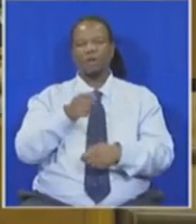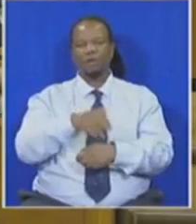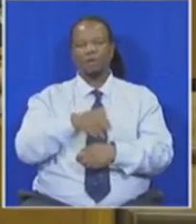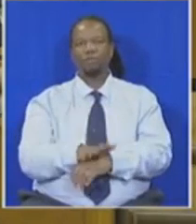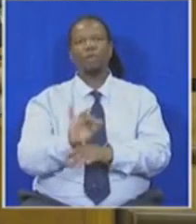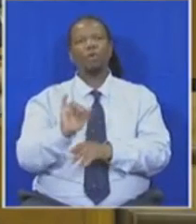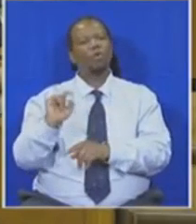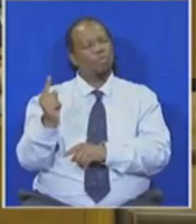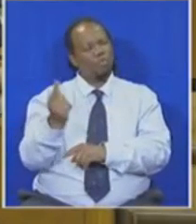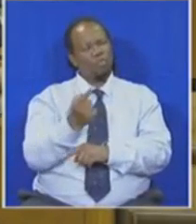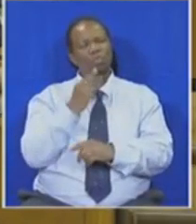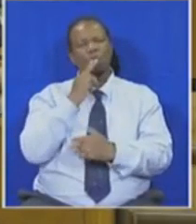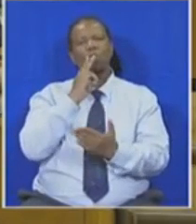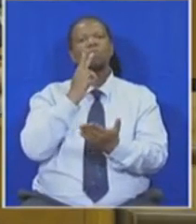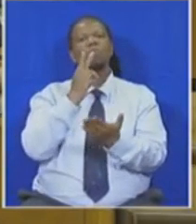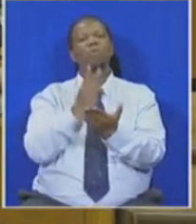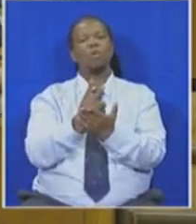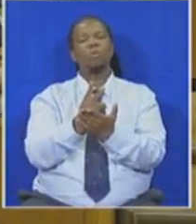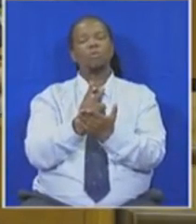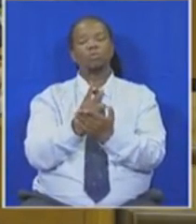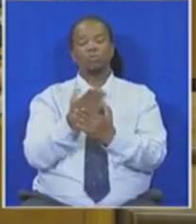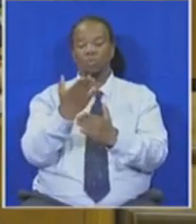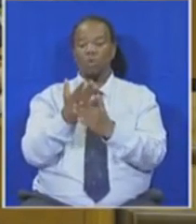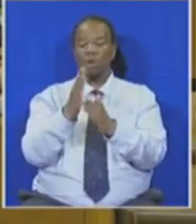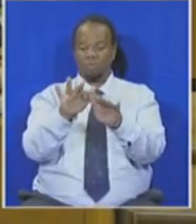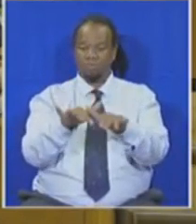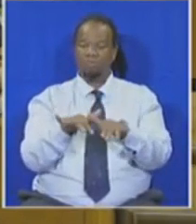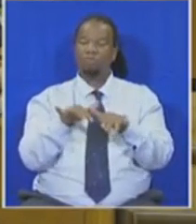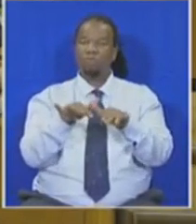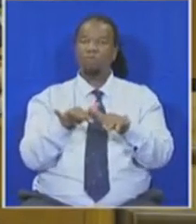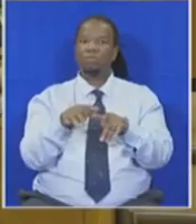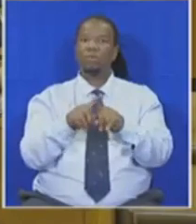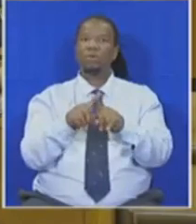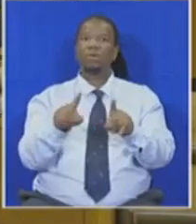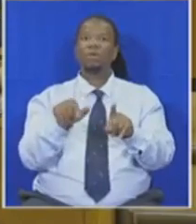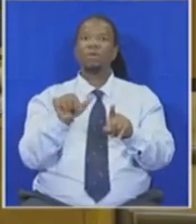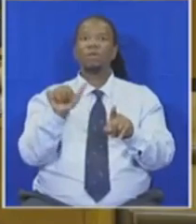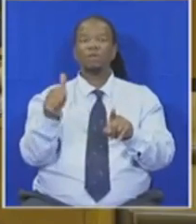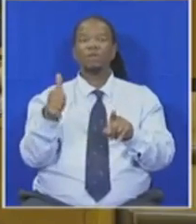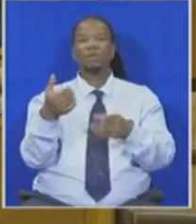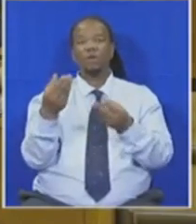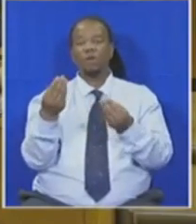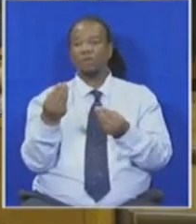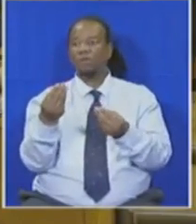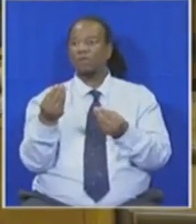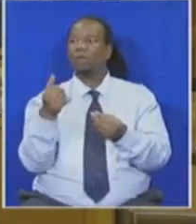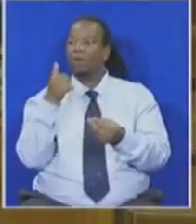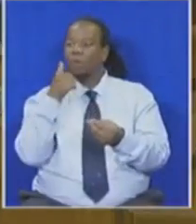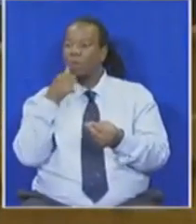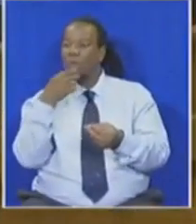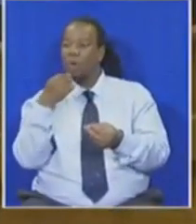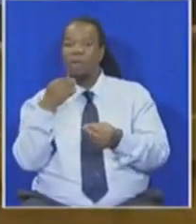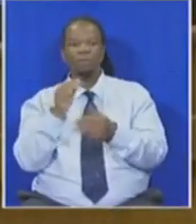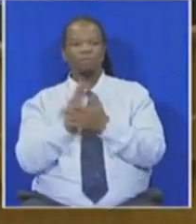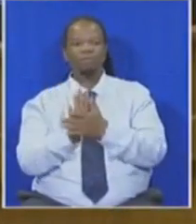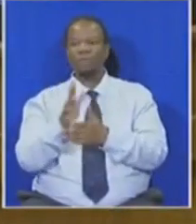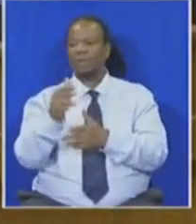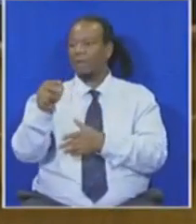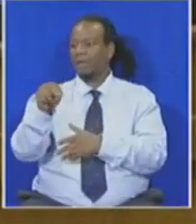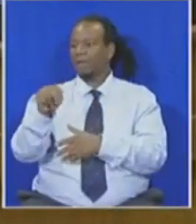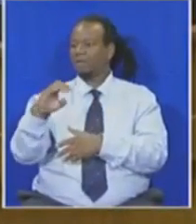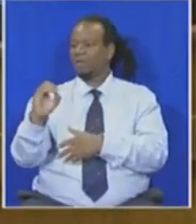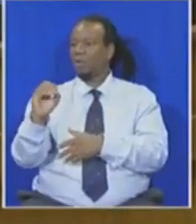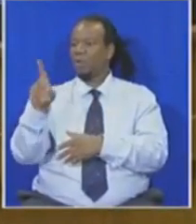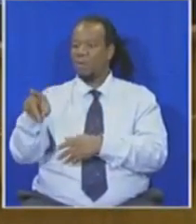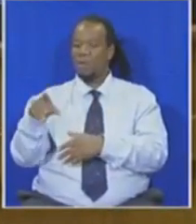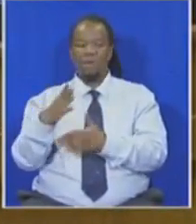We are all privileged to work in this very special place. The sound that your footfall makes as you cross the grand lobby in the NCOP wing, the